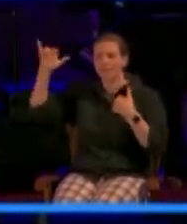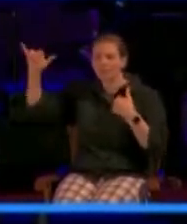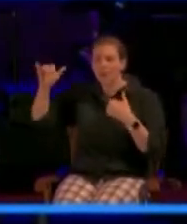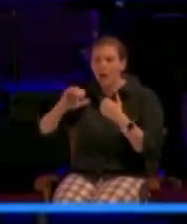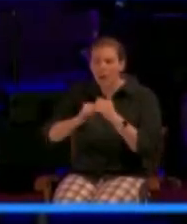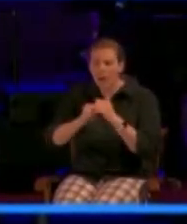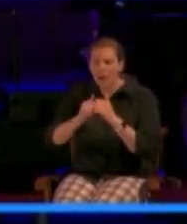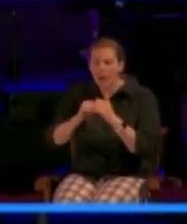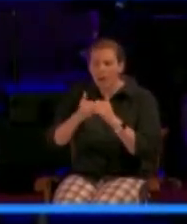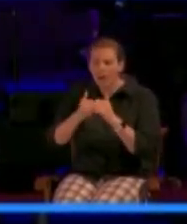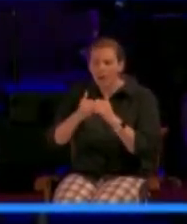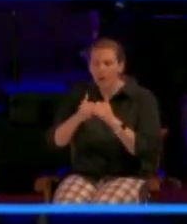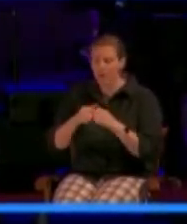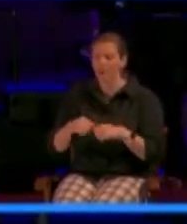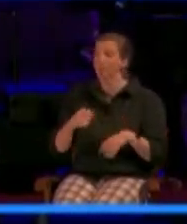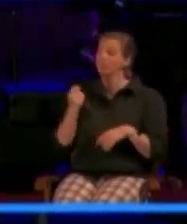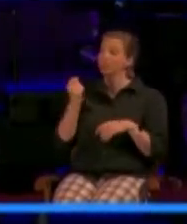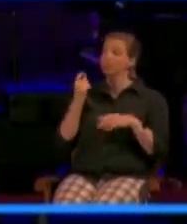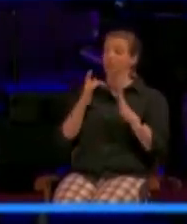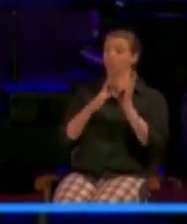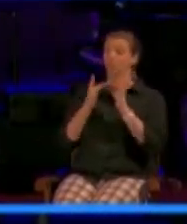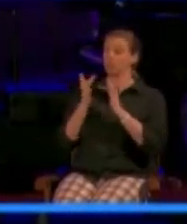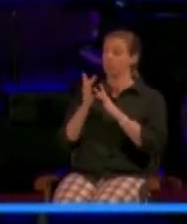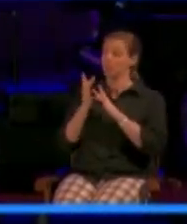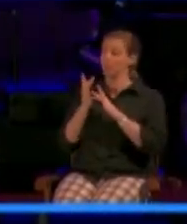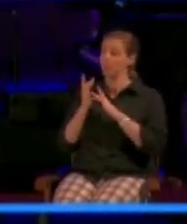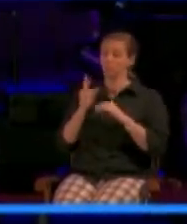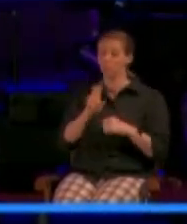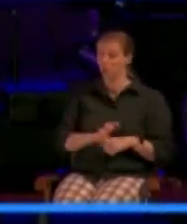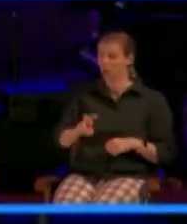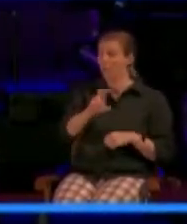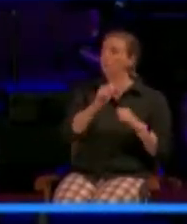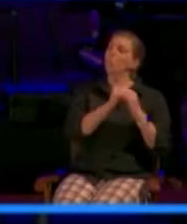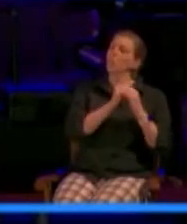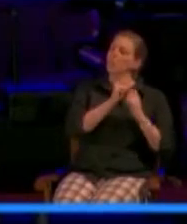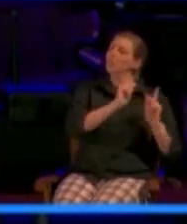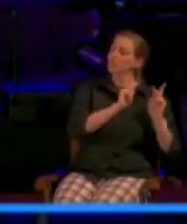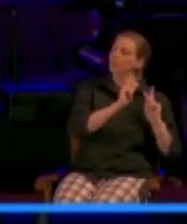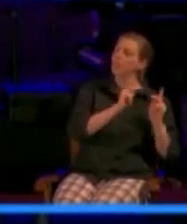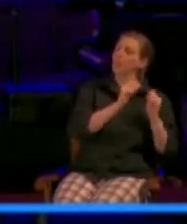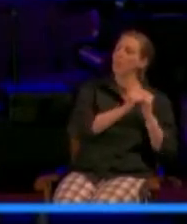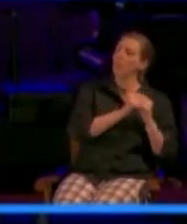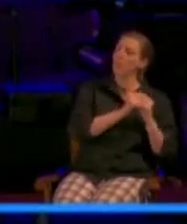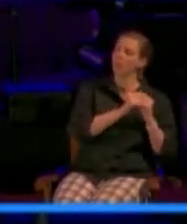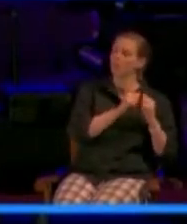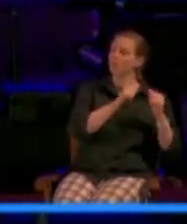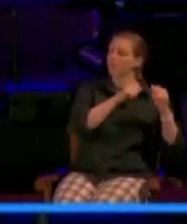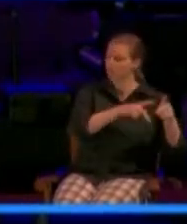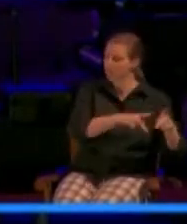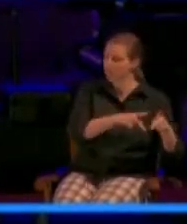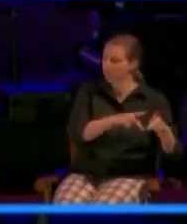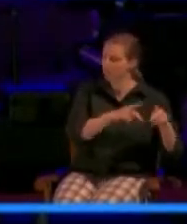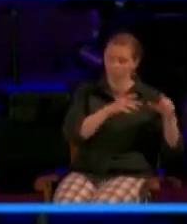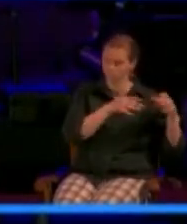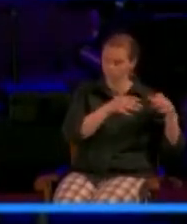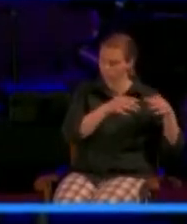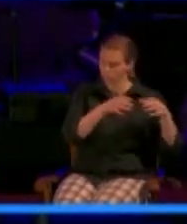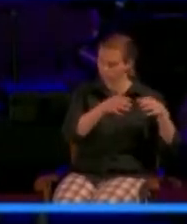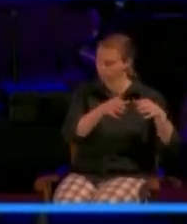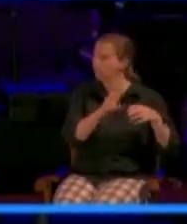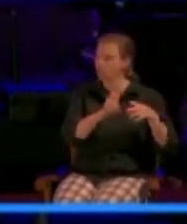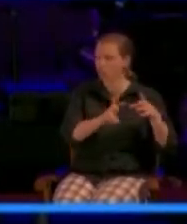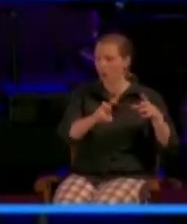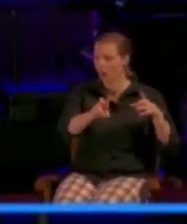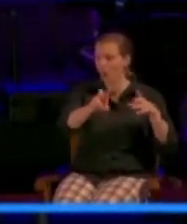going somewhere, and out of the blue, this young man comes up unannounced. If you look at the title